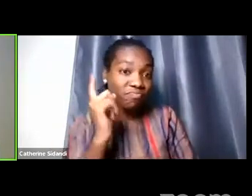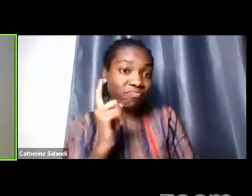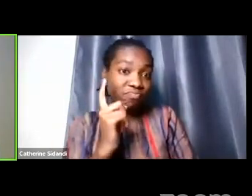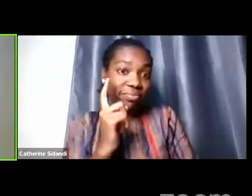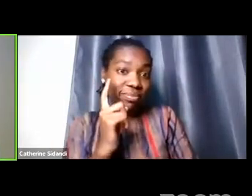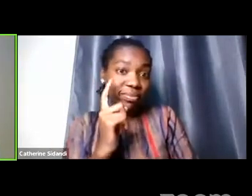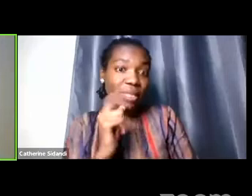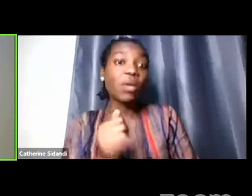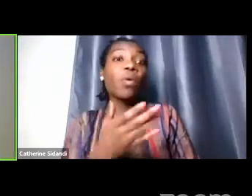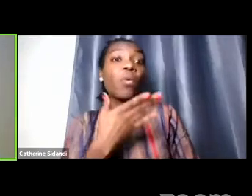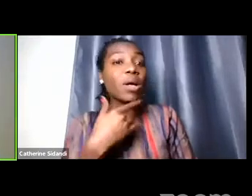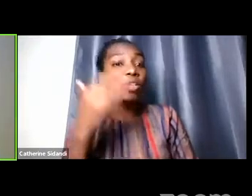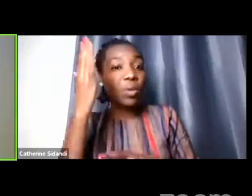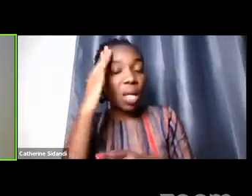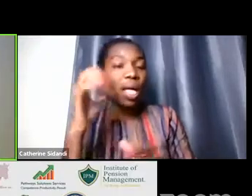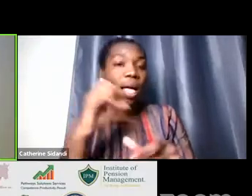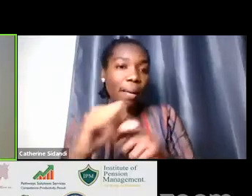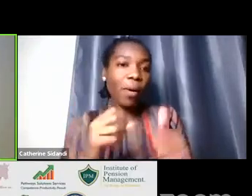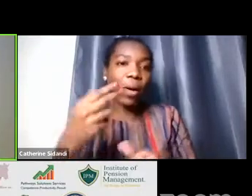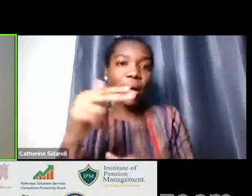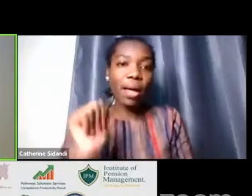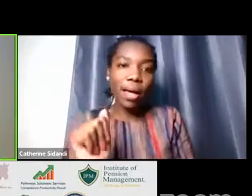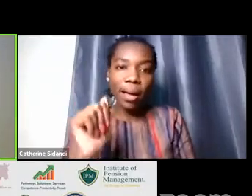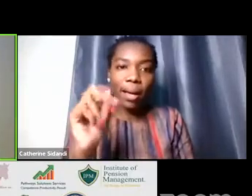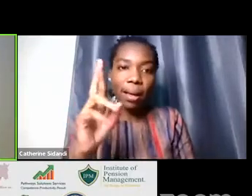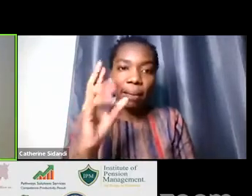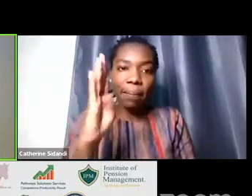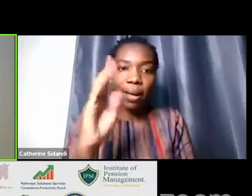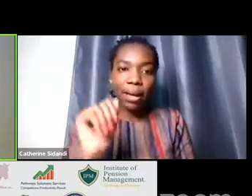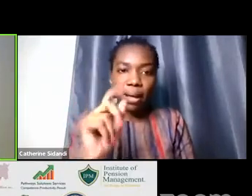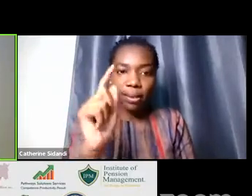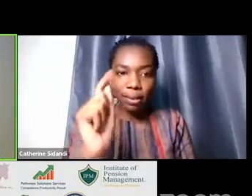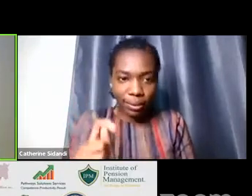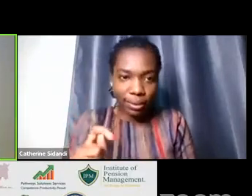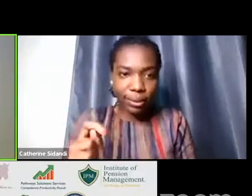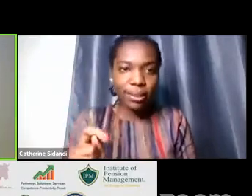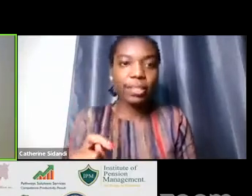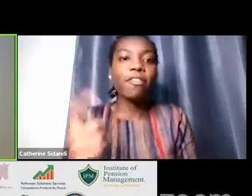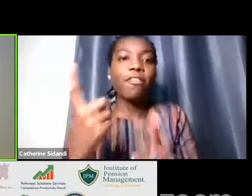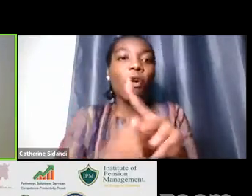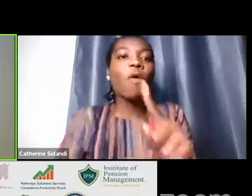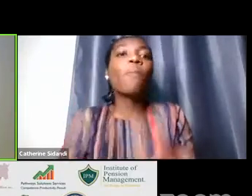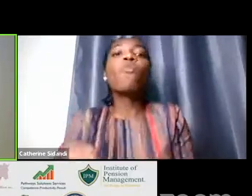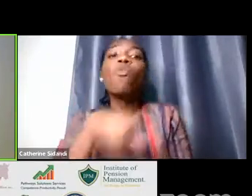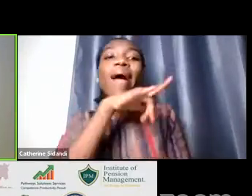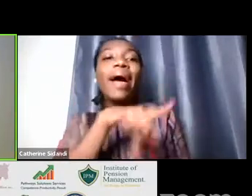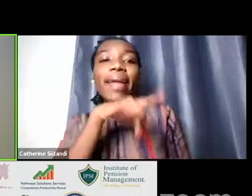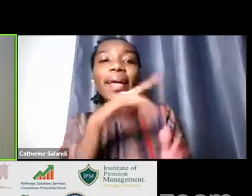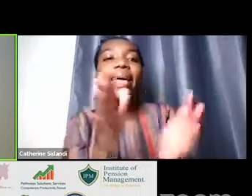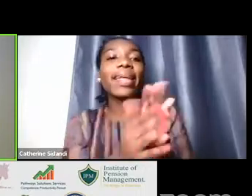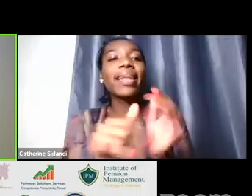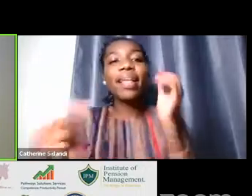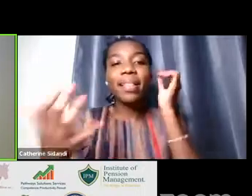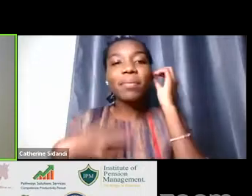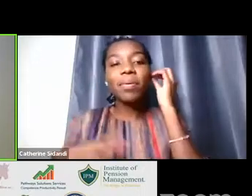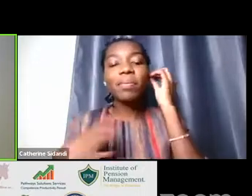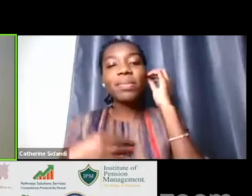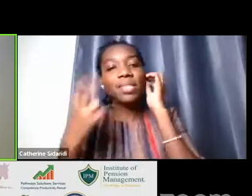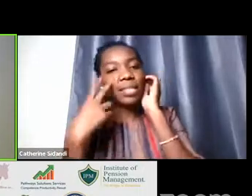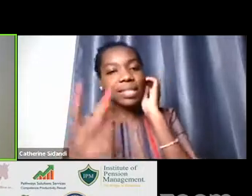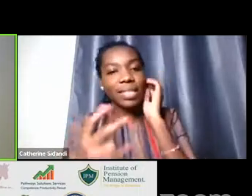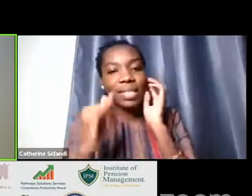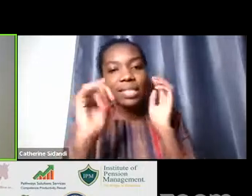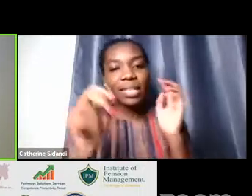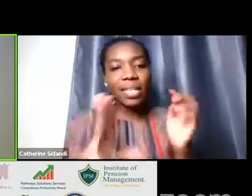the presence of Herbert Zake from Kampala, Uganda. And anyone who is logged in, oh, I have seen Justin as